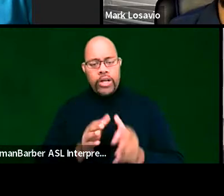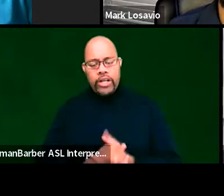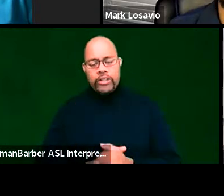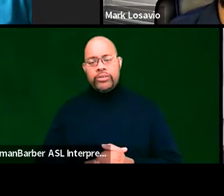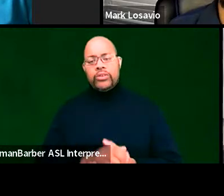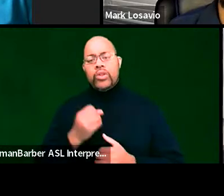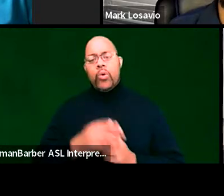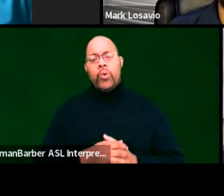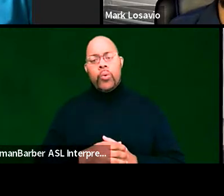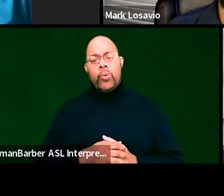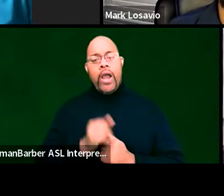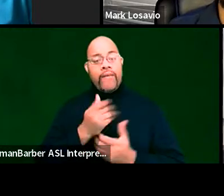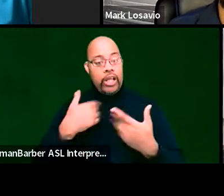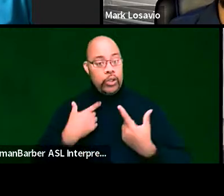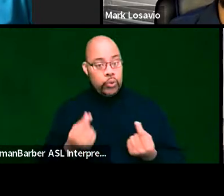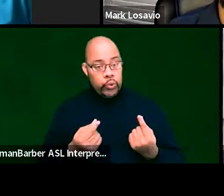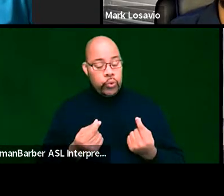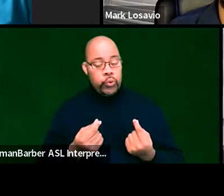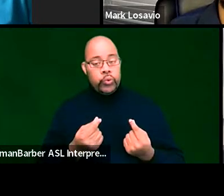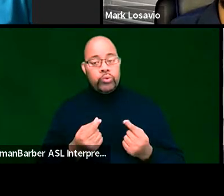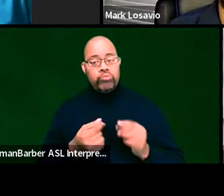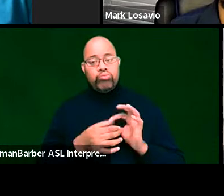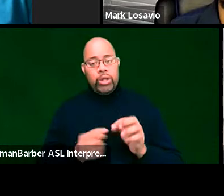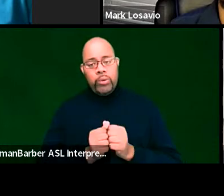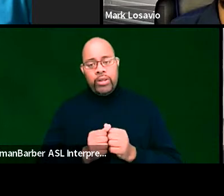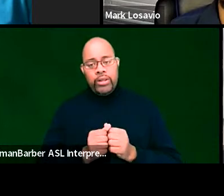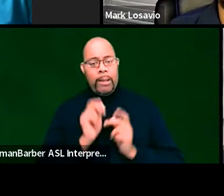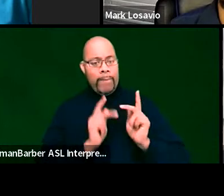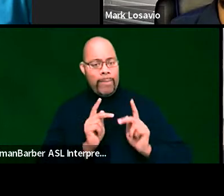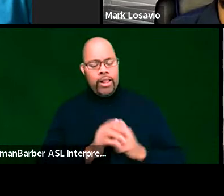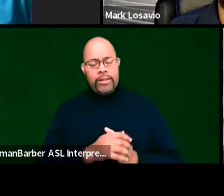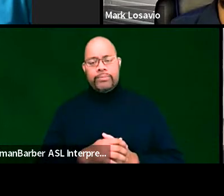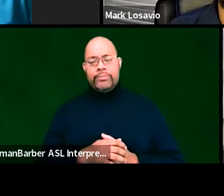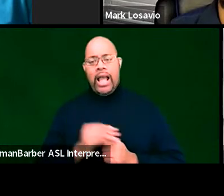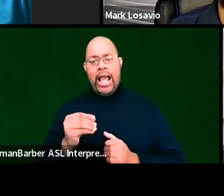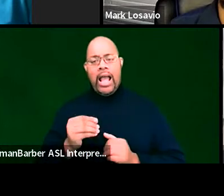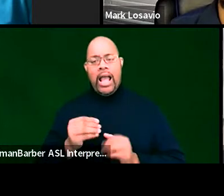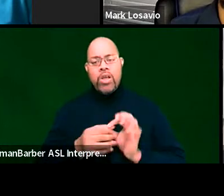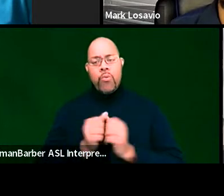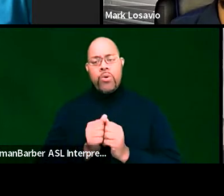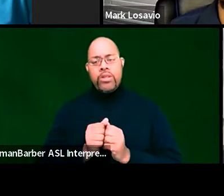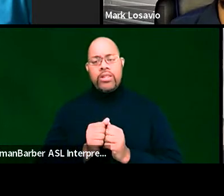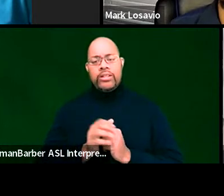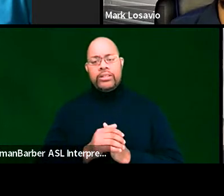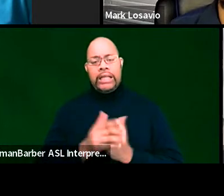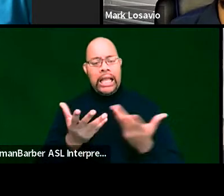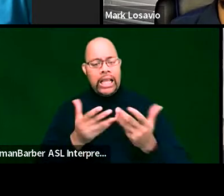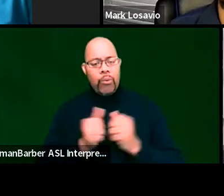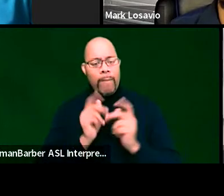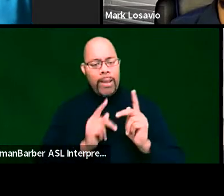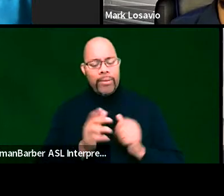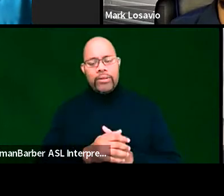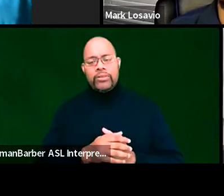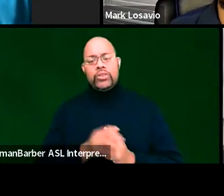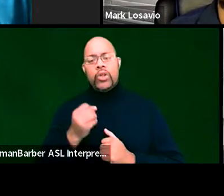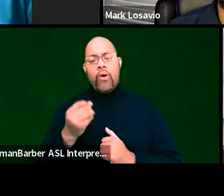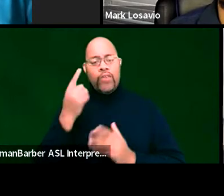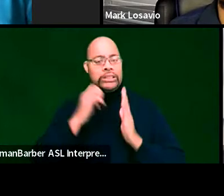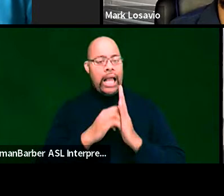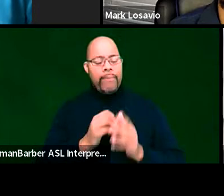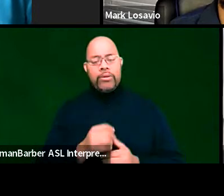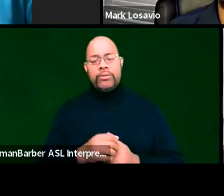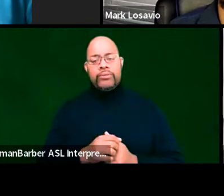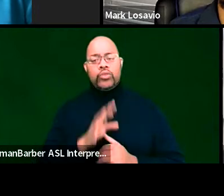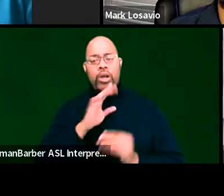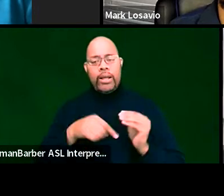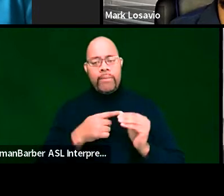So everything I do is about like people, and it's about, right, you know, engaging with people. And so, for example, right, we're